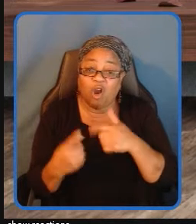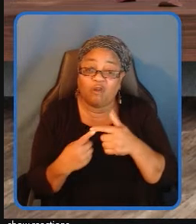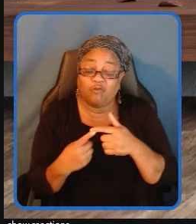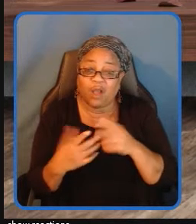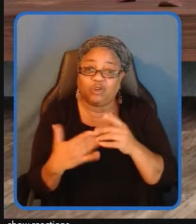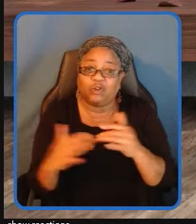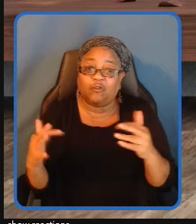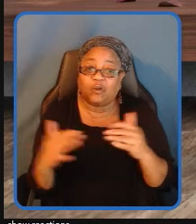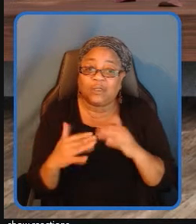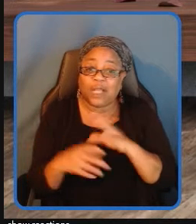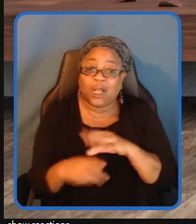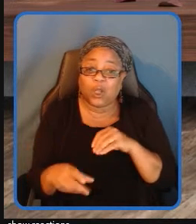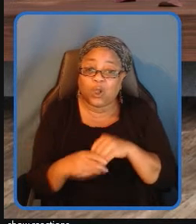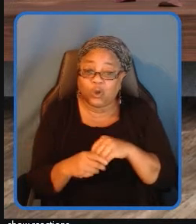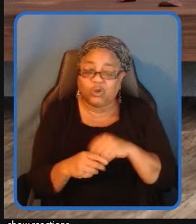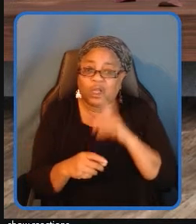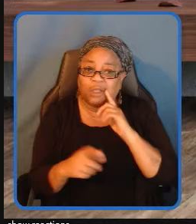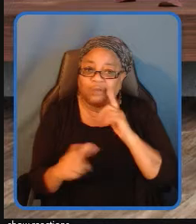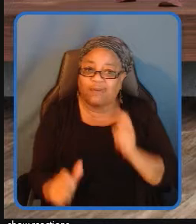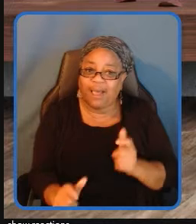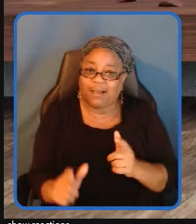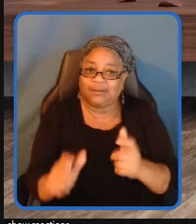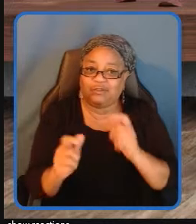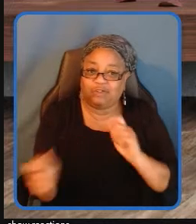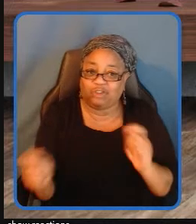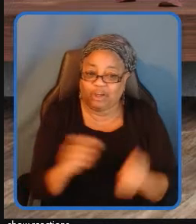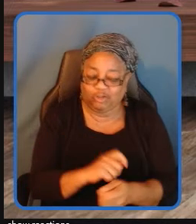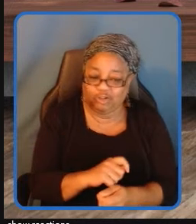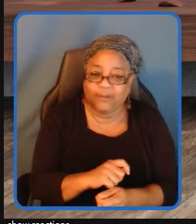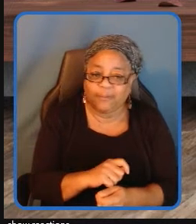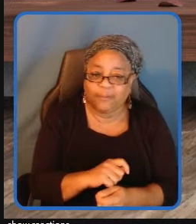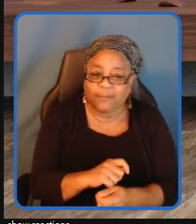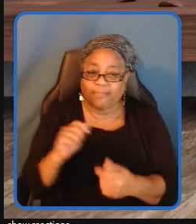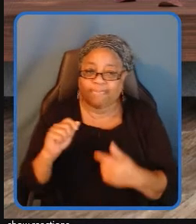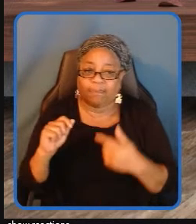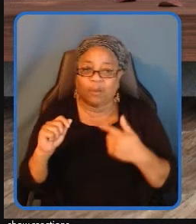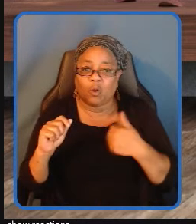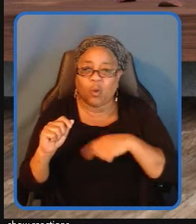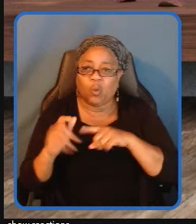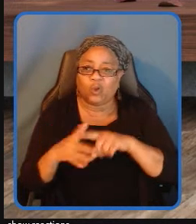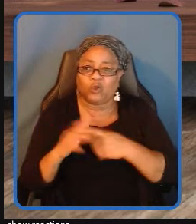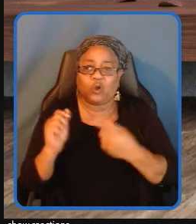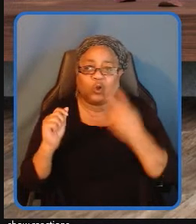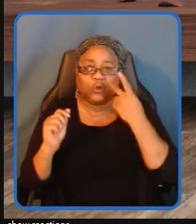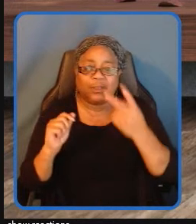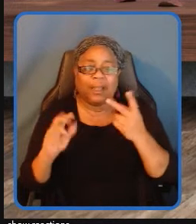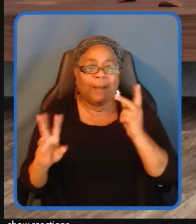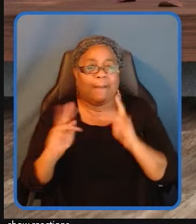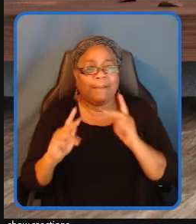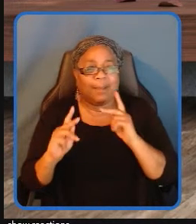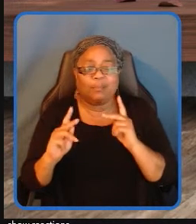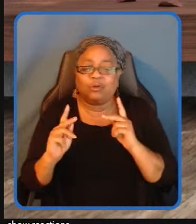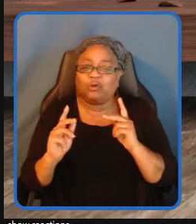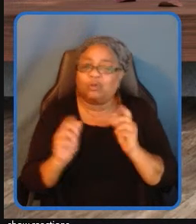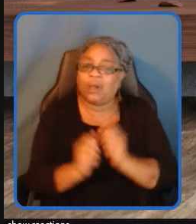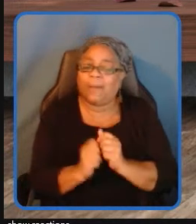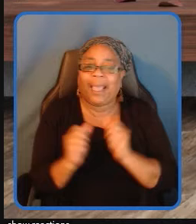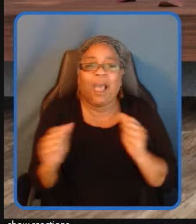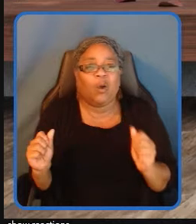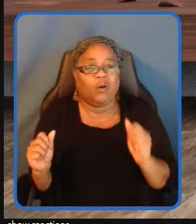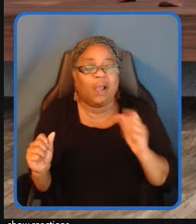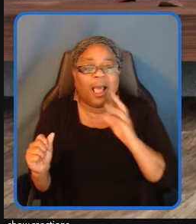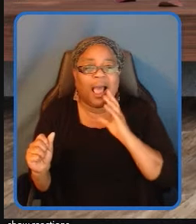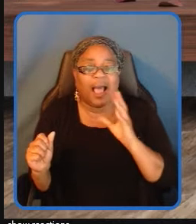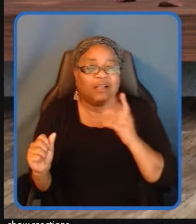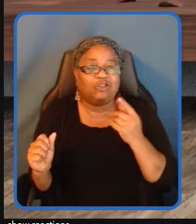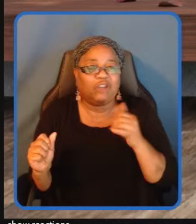this accelerated pace of transformation. And so, we're starting to see people coming out as gender non-binary, for example,